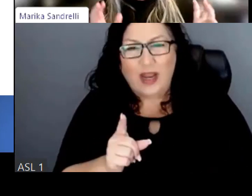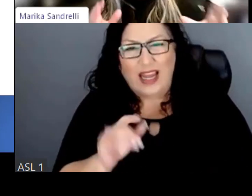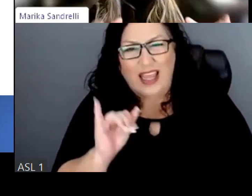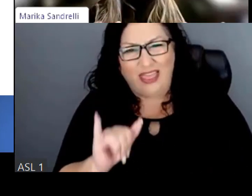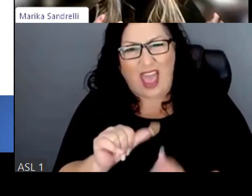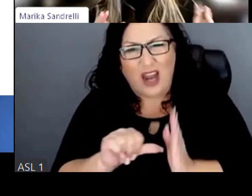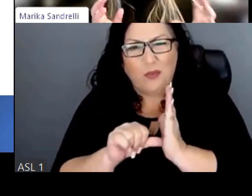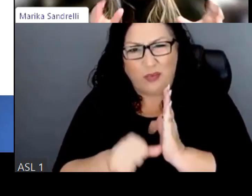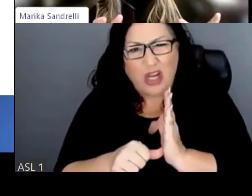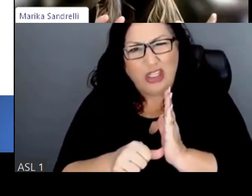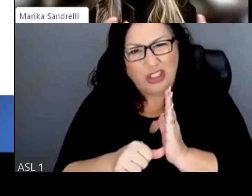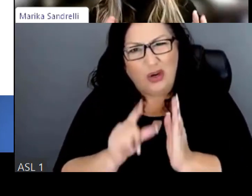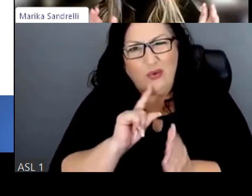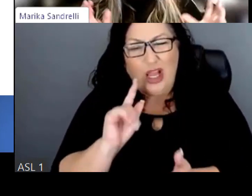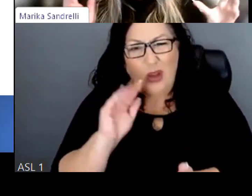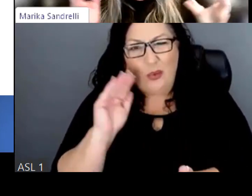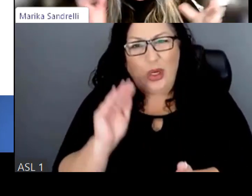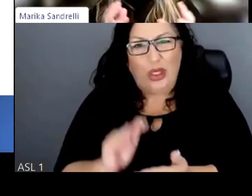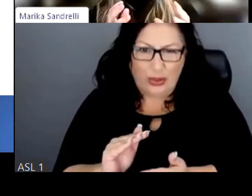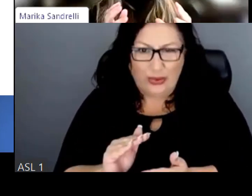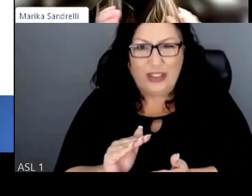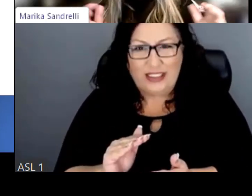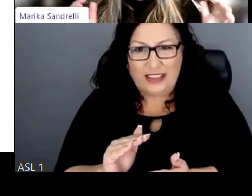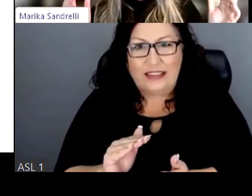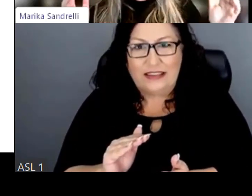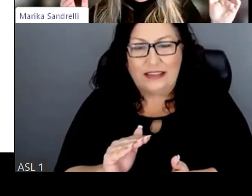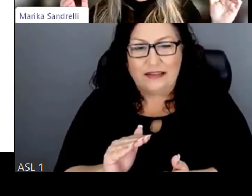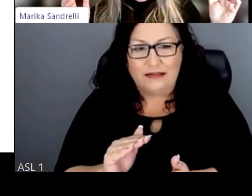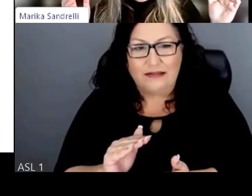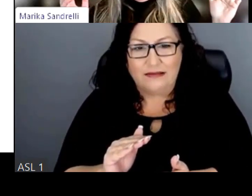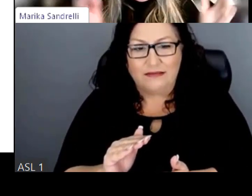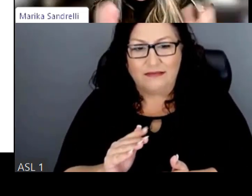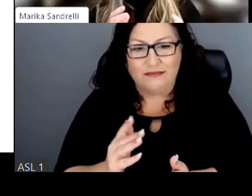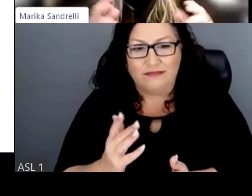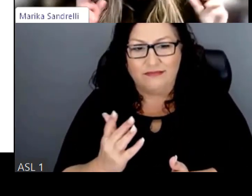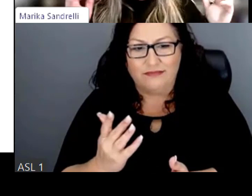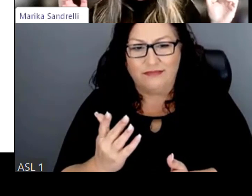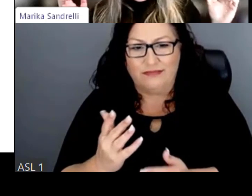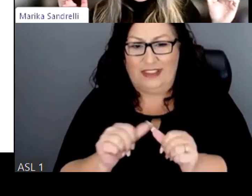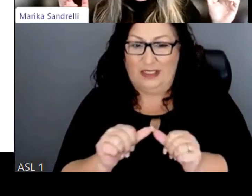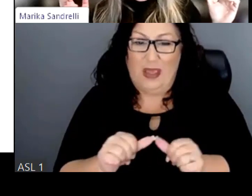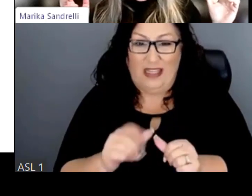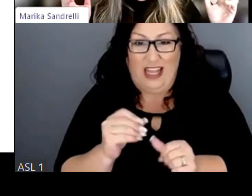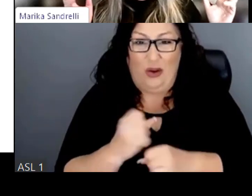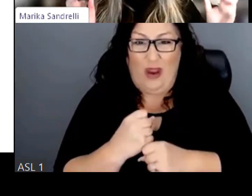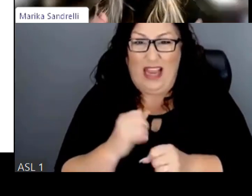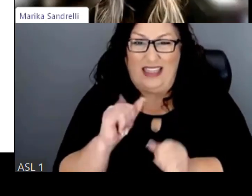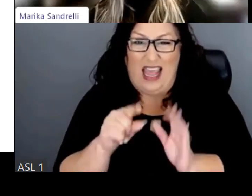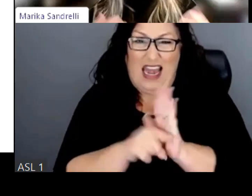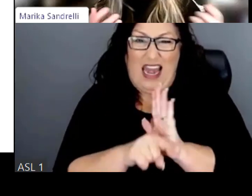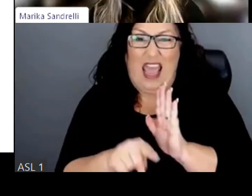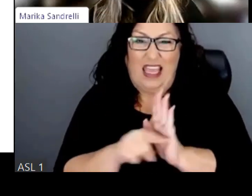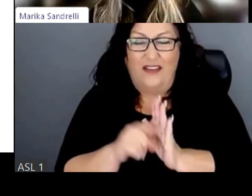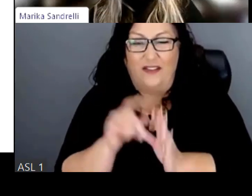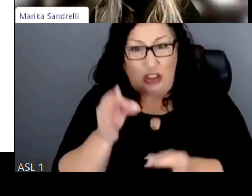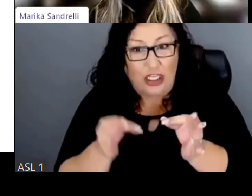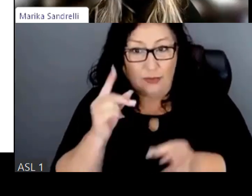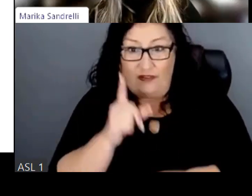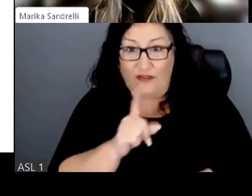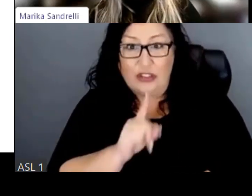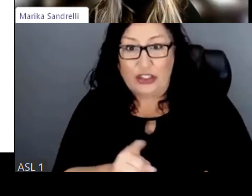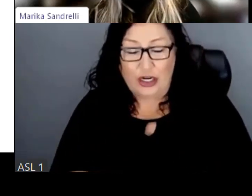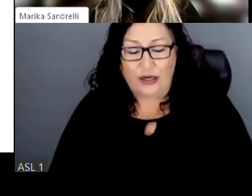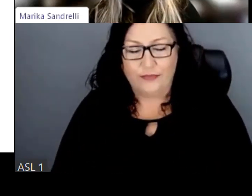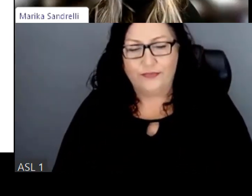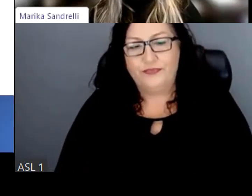it really, this impression really reduces and space and creates this negative judgment